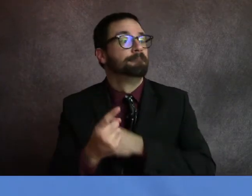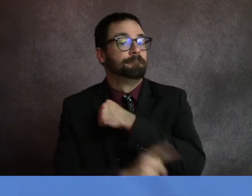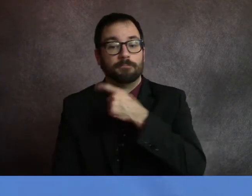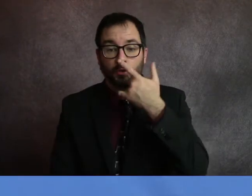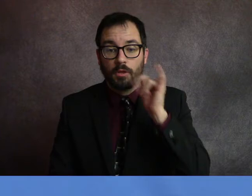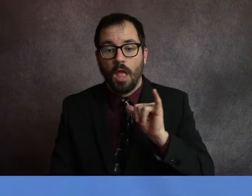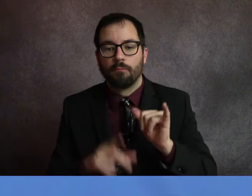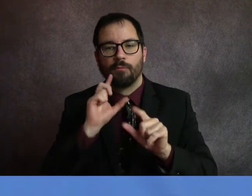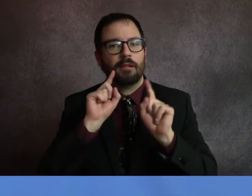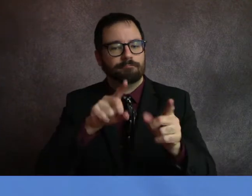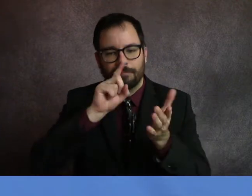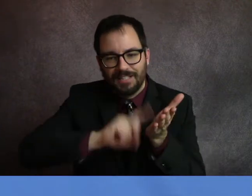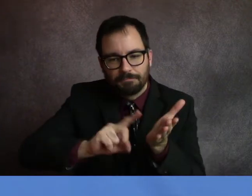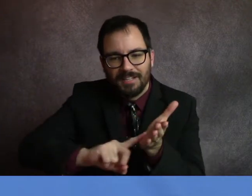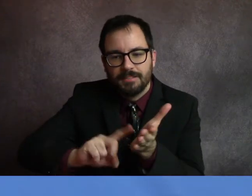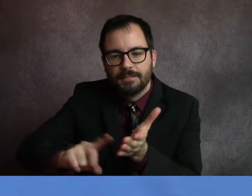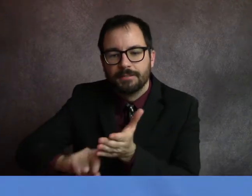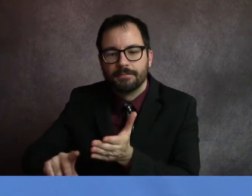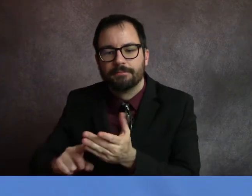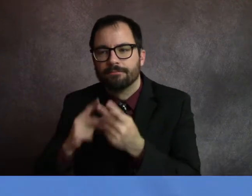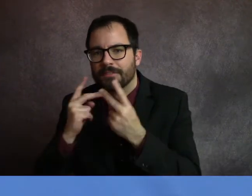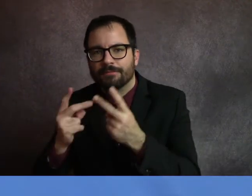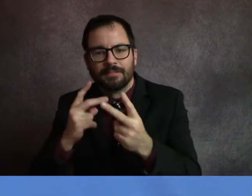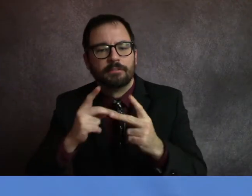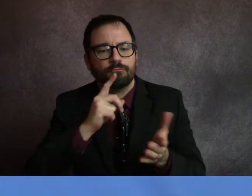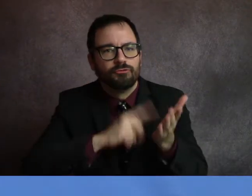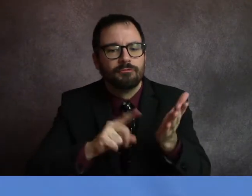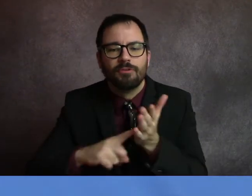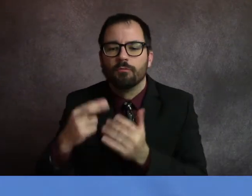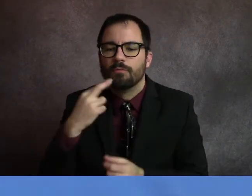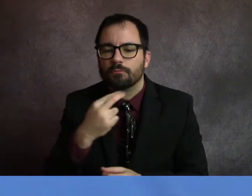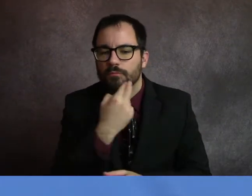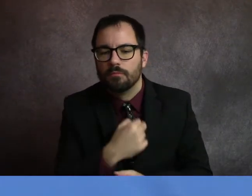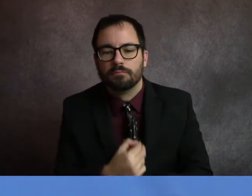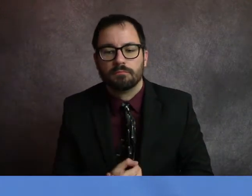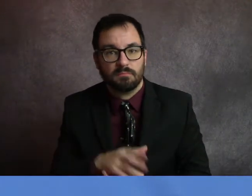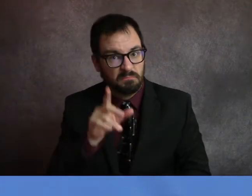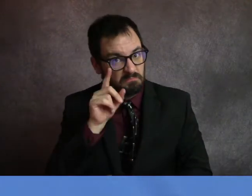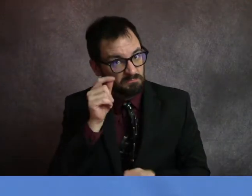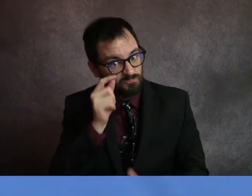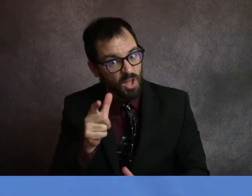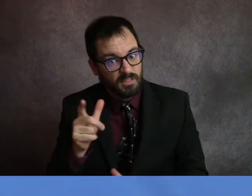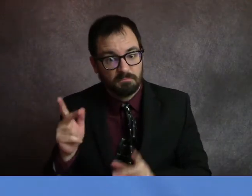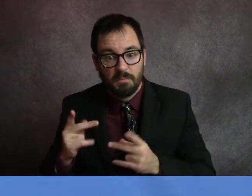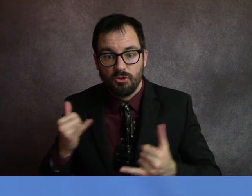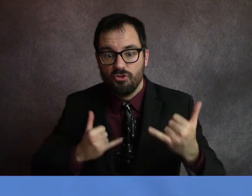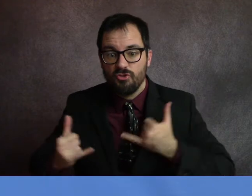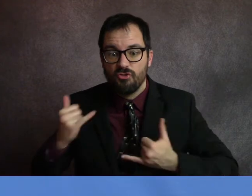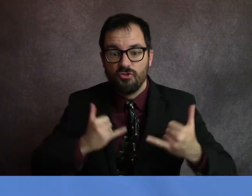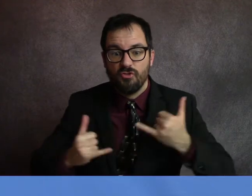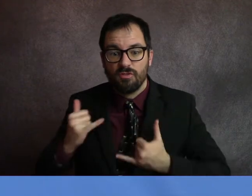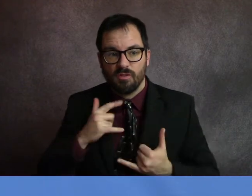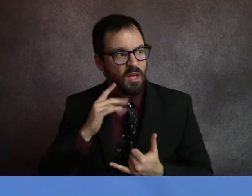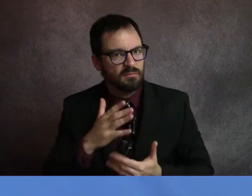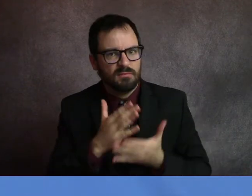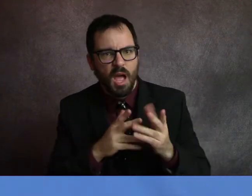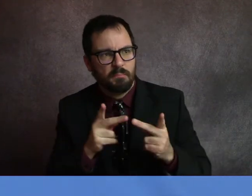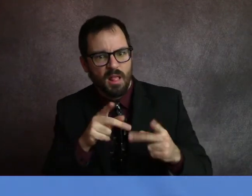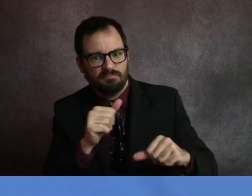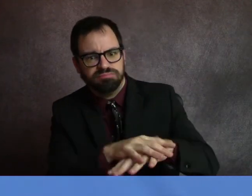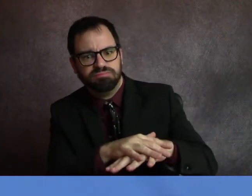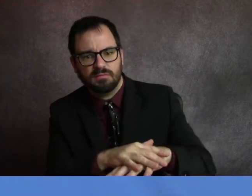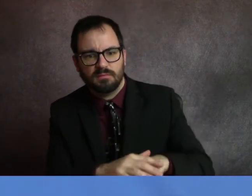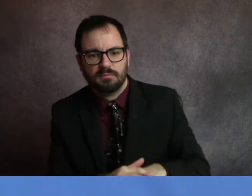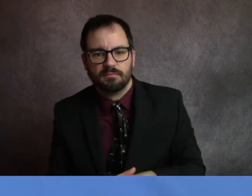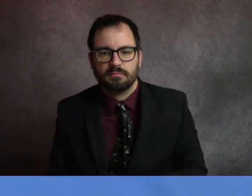be going out and doing checks on restaurants. Believe it or not, we do get calls from patrons that will tell us that some place might be